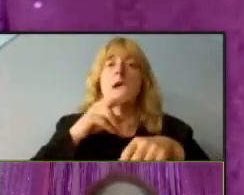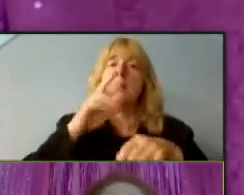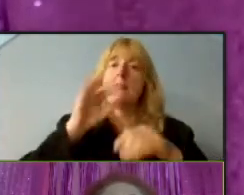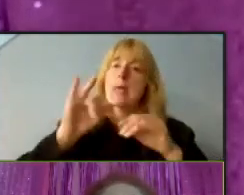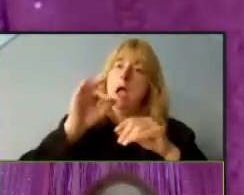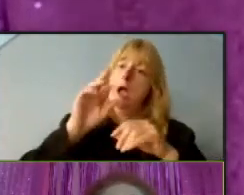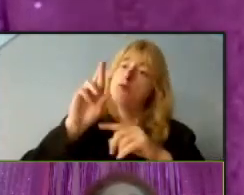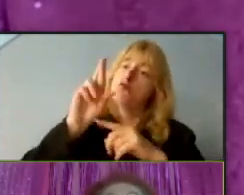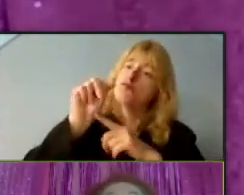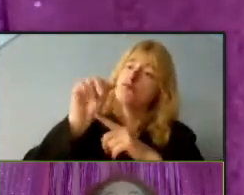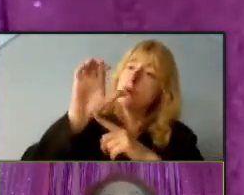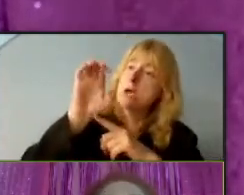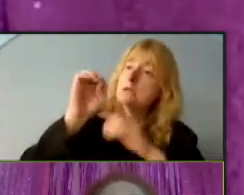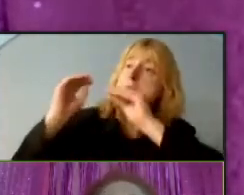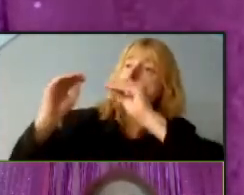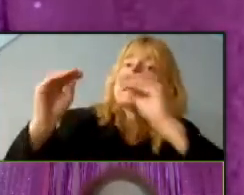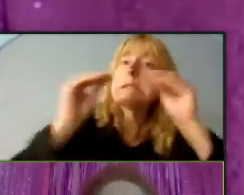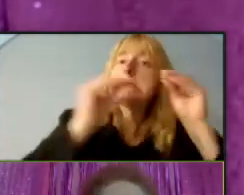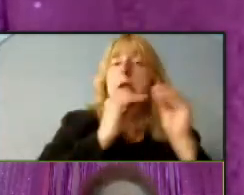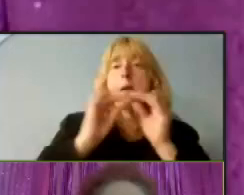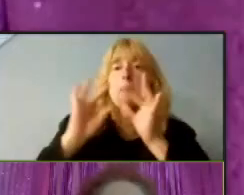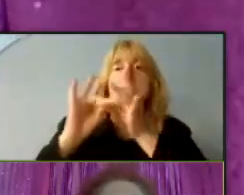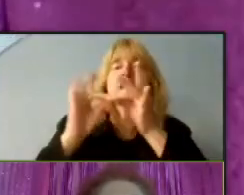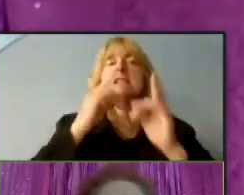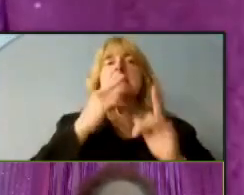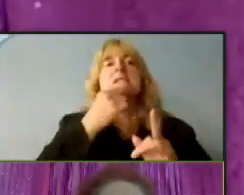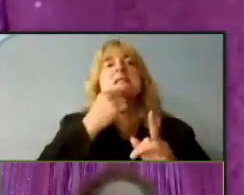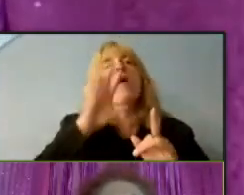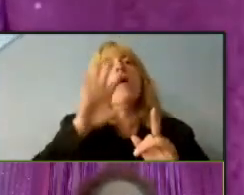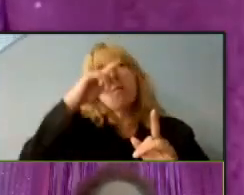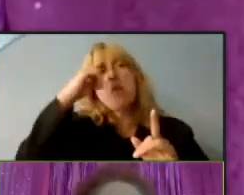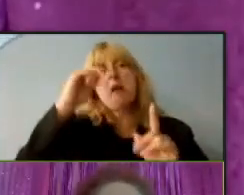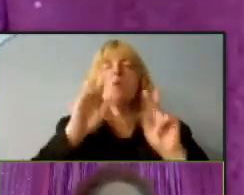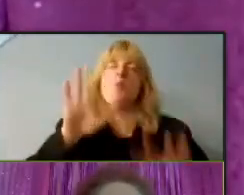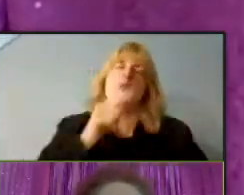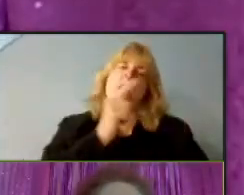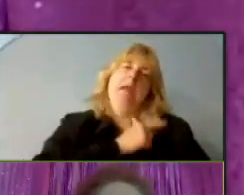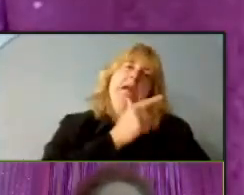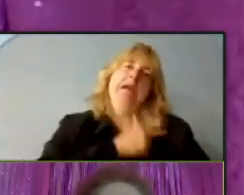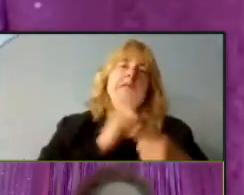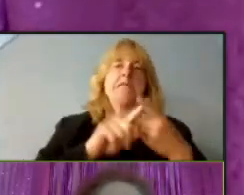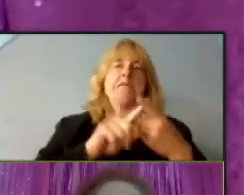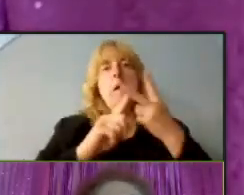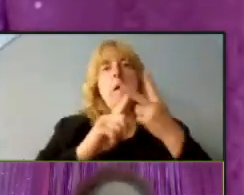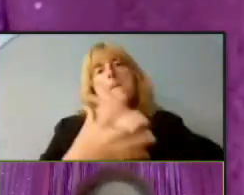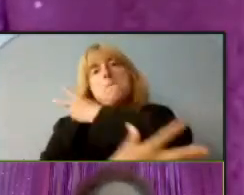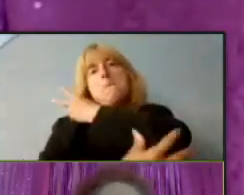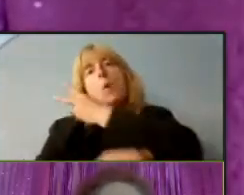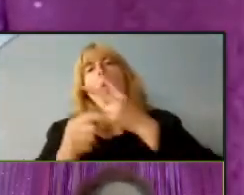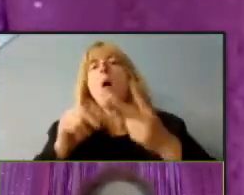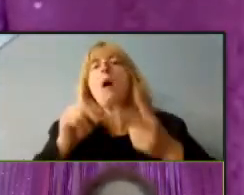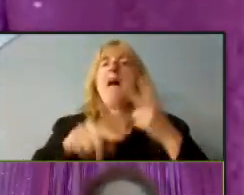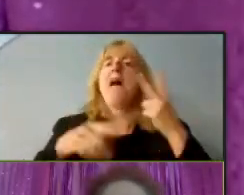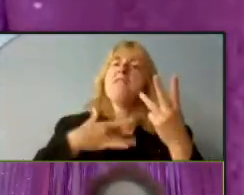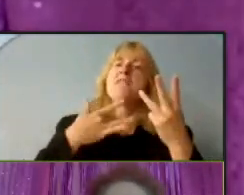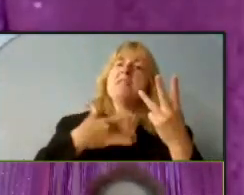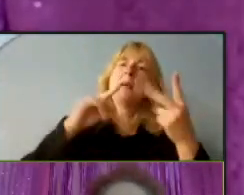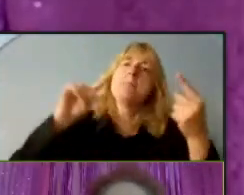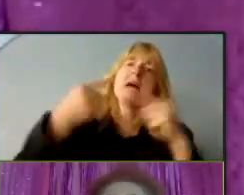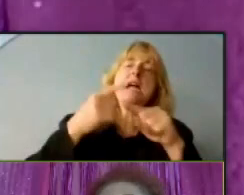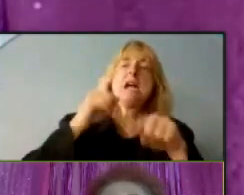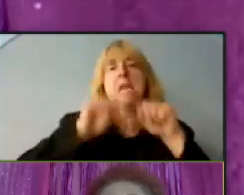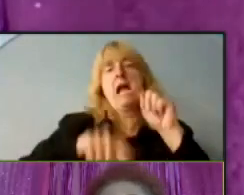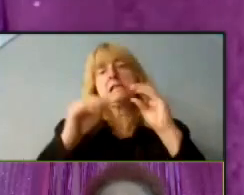and messaging says Black people are lazy, poor, incapable of feeling pain, unteachable,